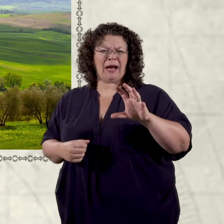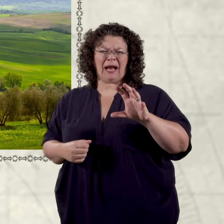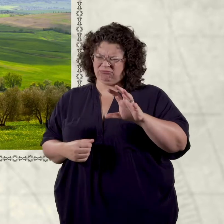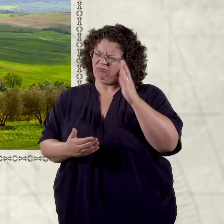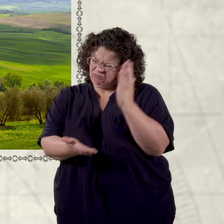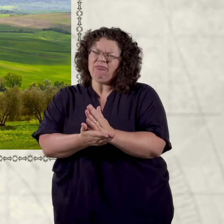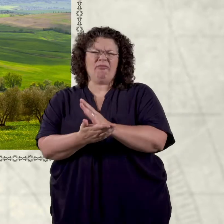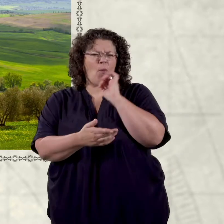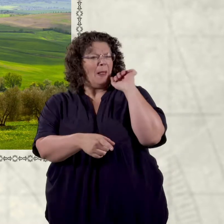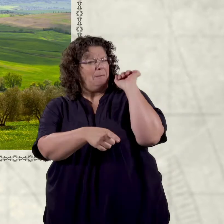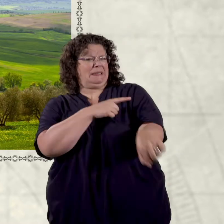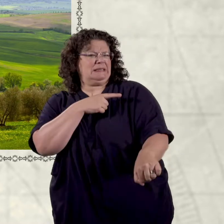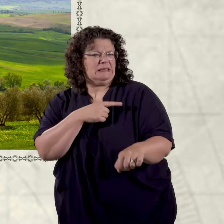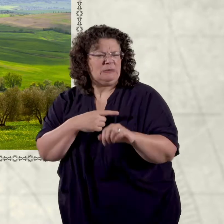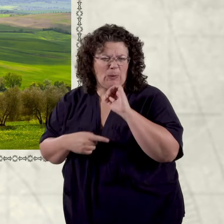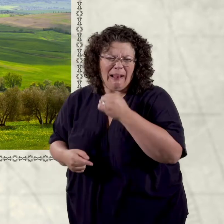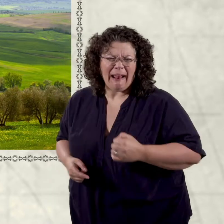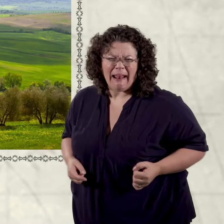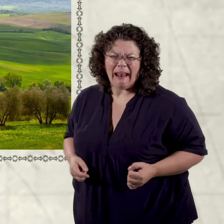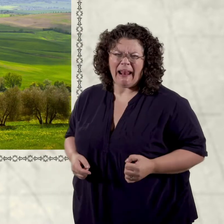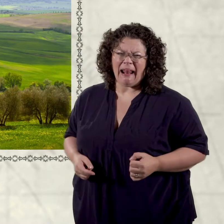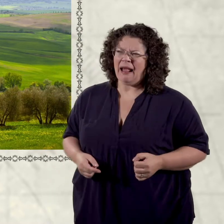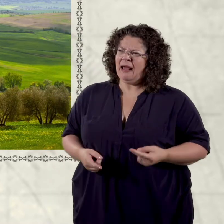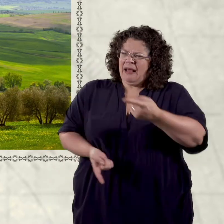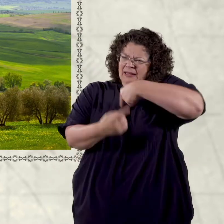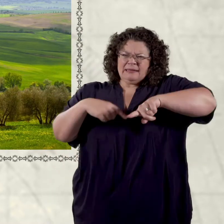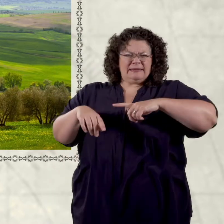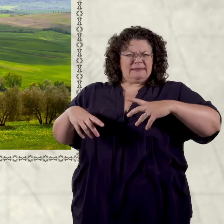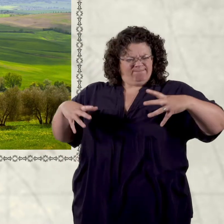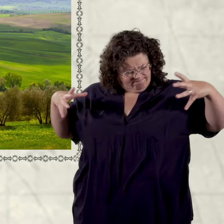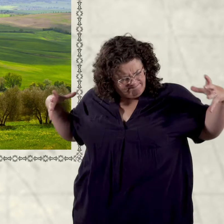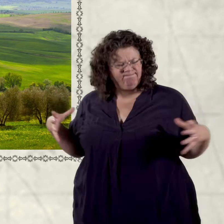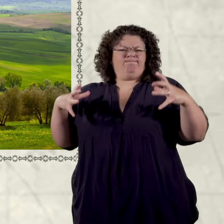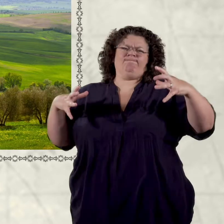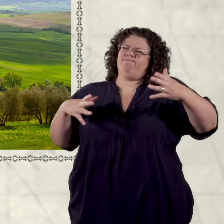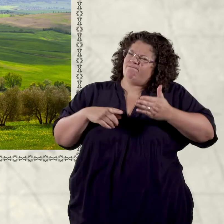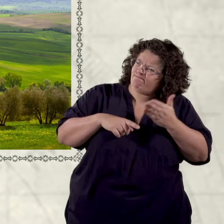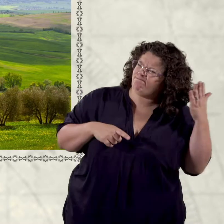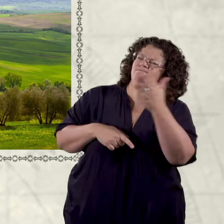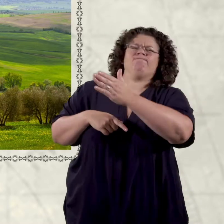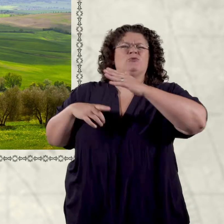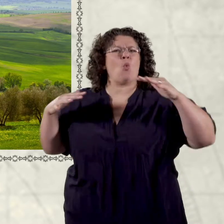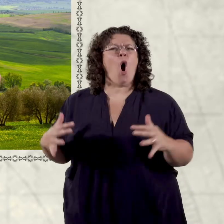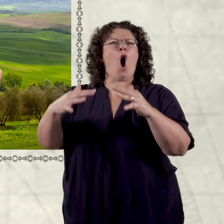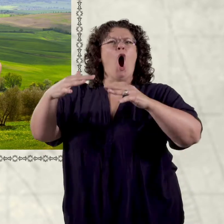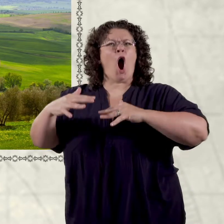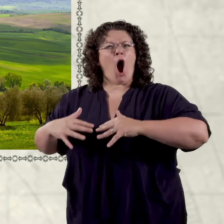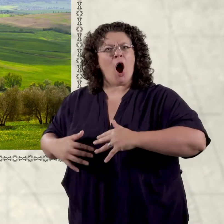beat them. I'm we go. Off To war.